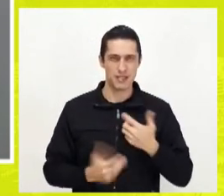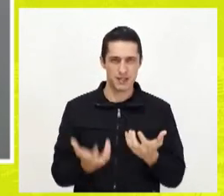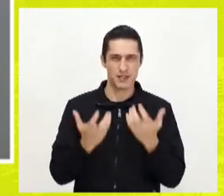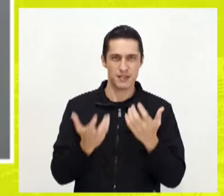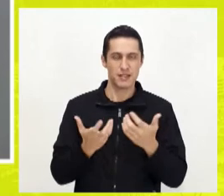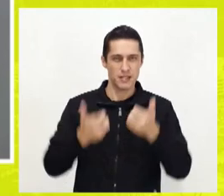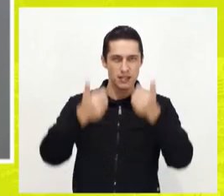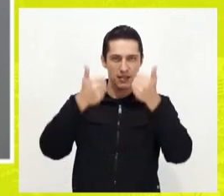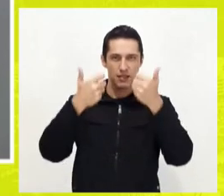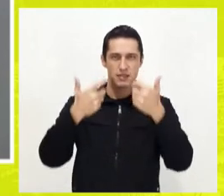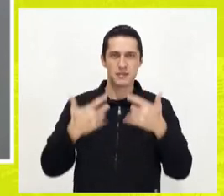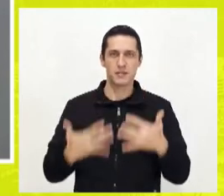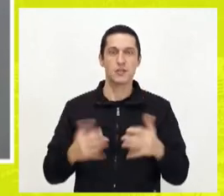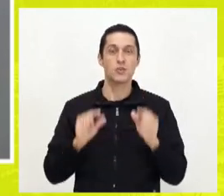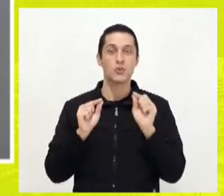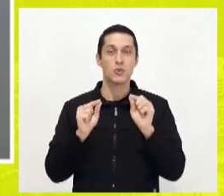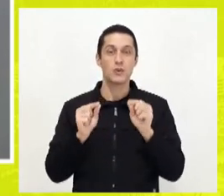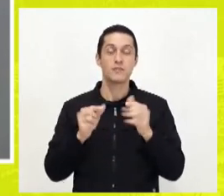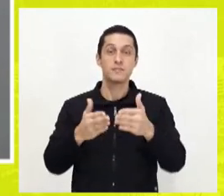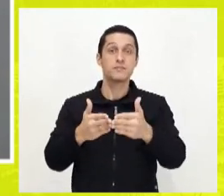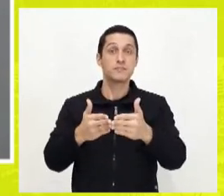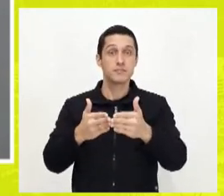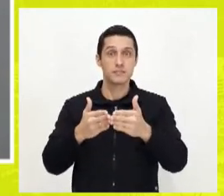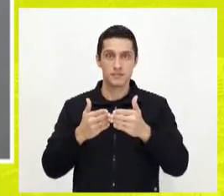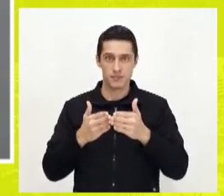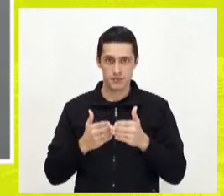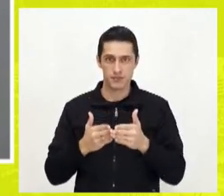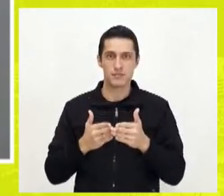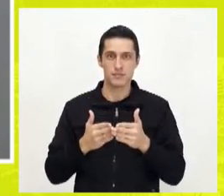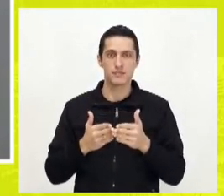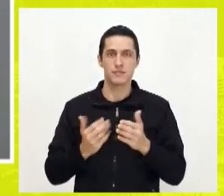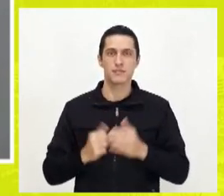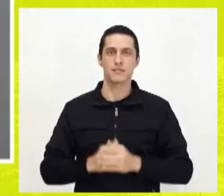seconds to talk and request